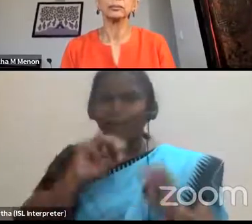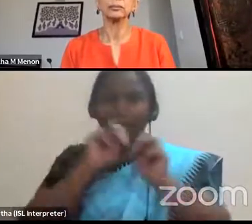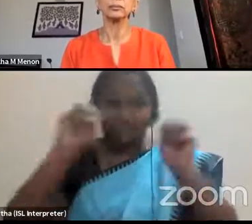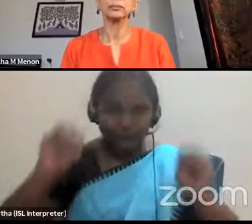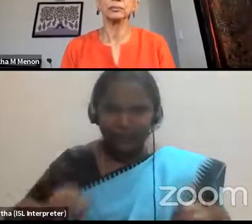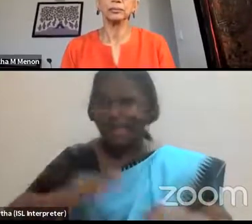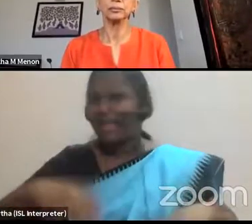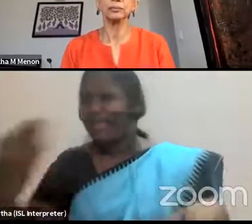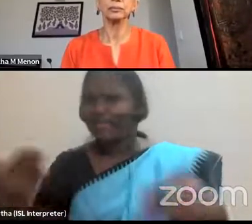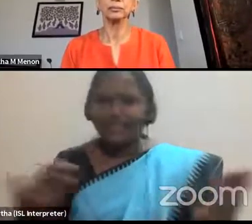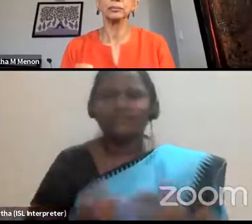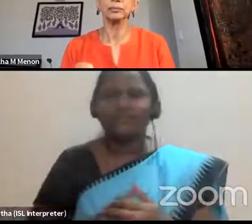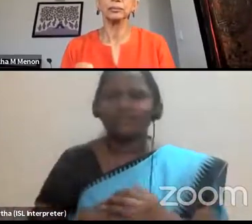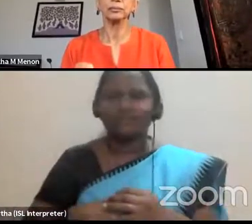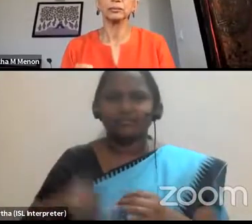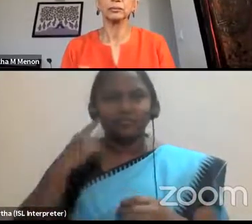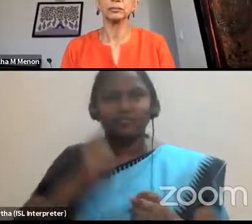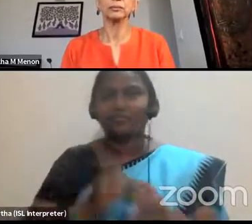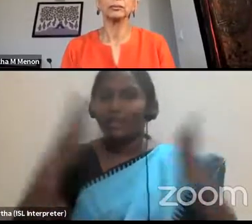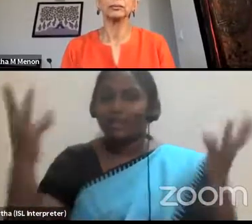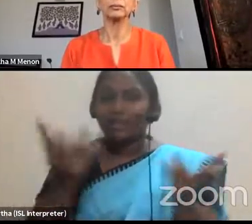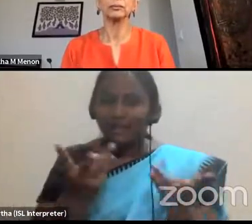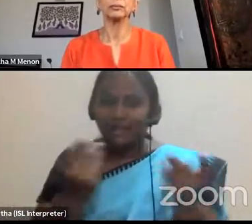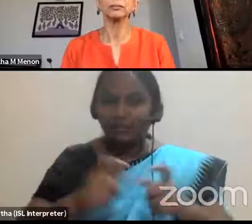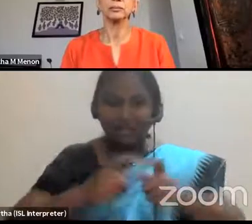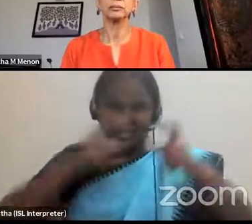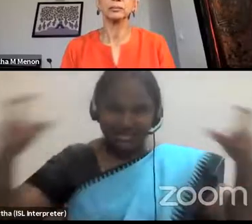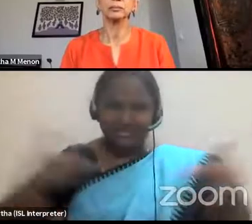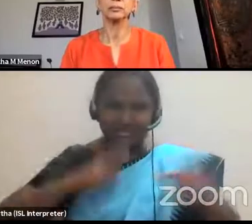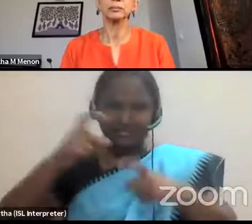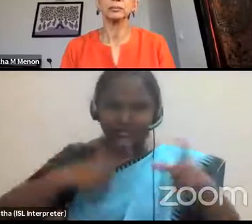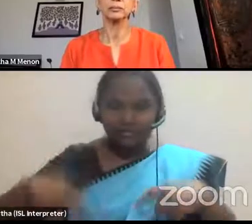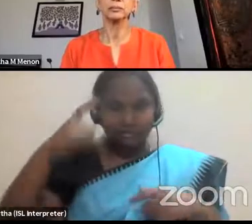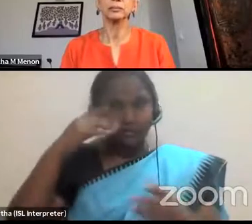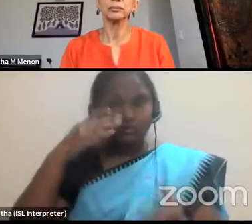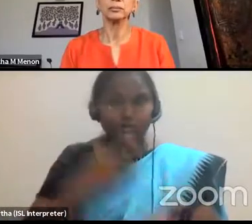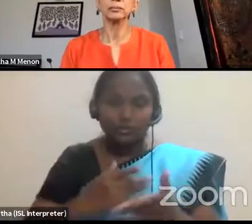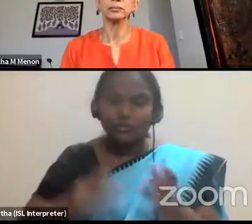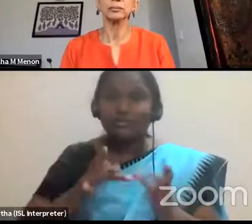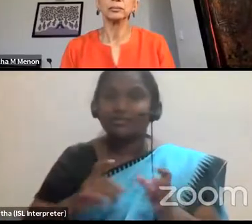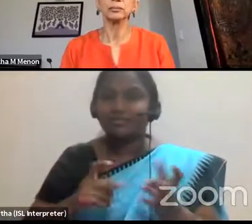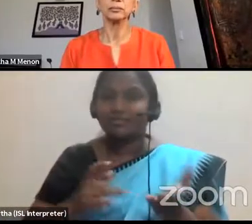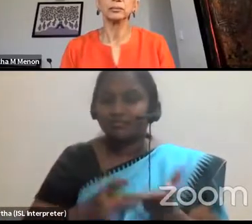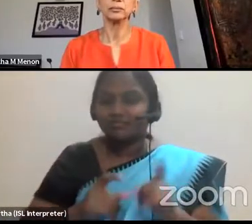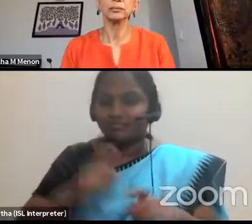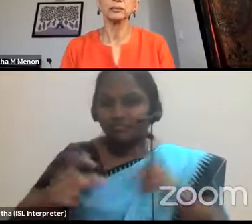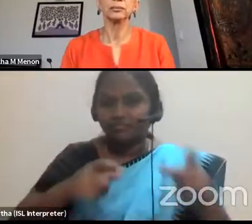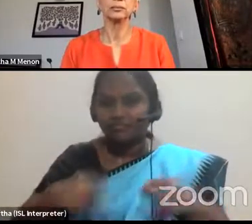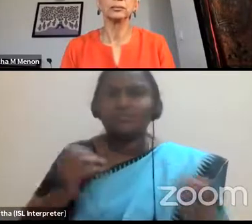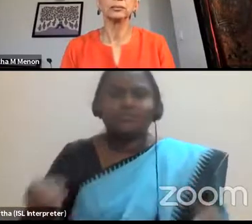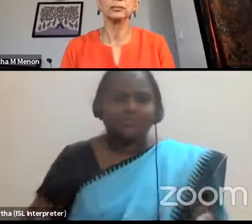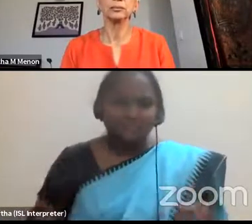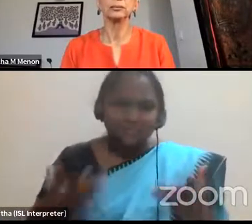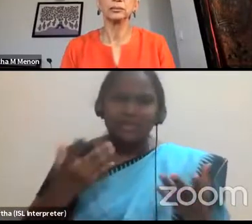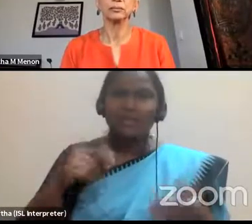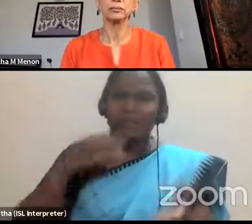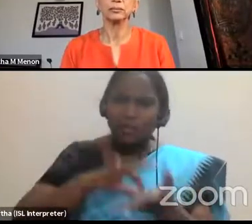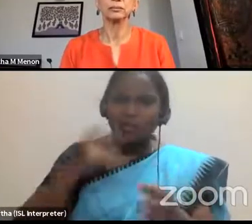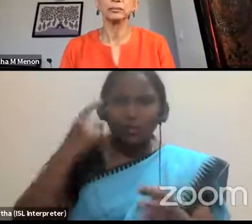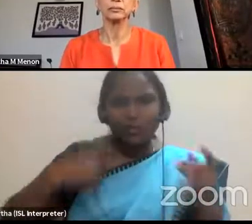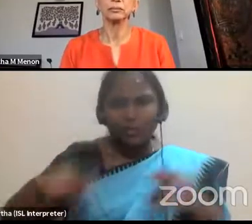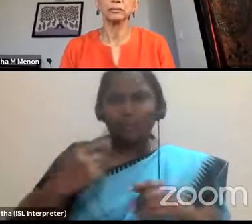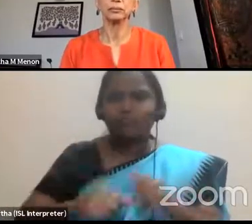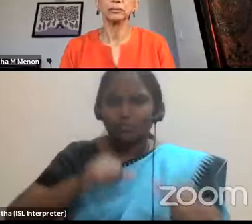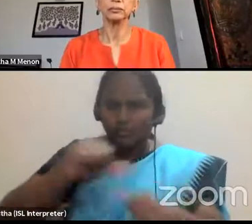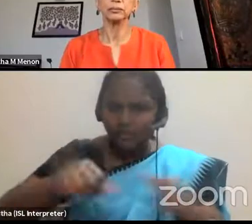museums and others in greater numbers, especially large industries, start to adopt these technologies and start to embed them in their processes,